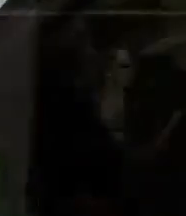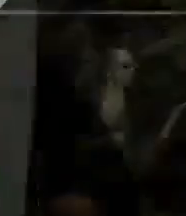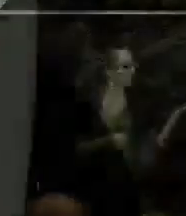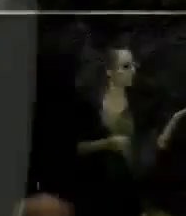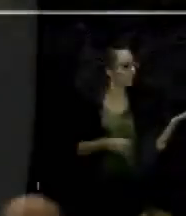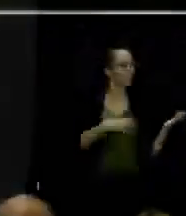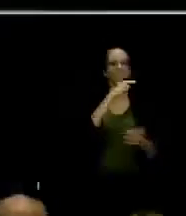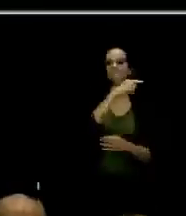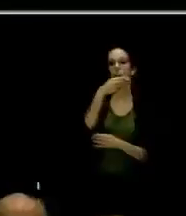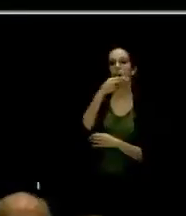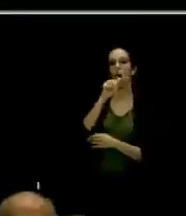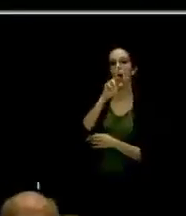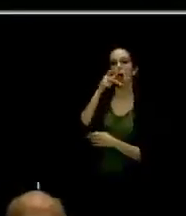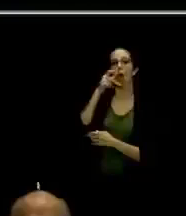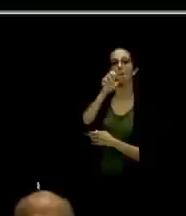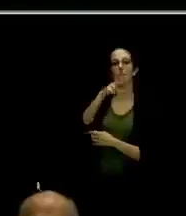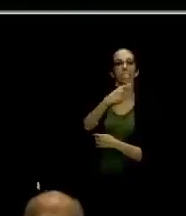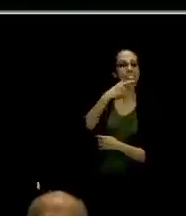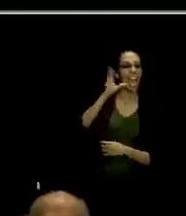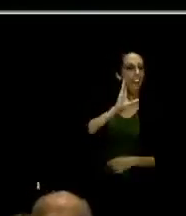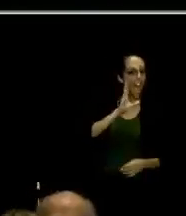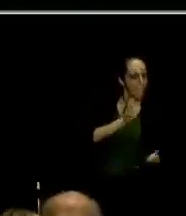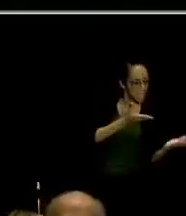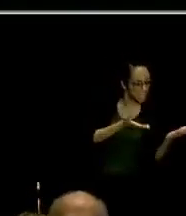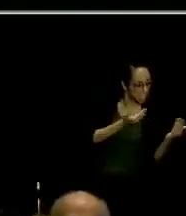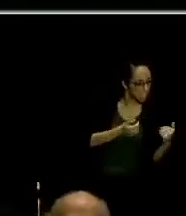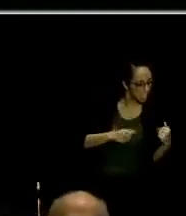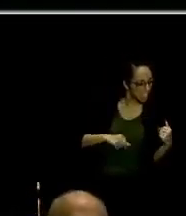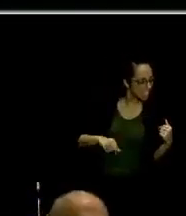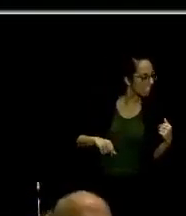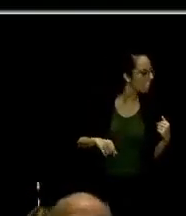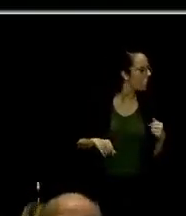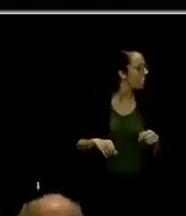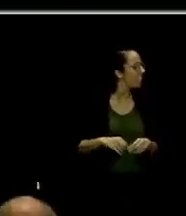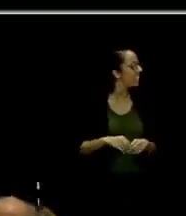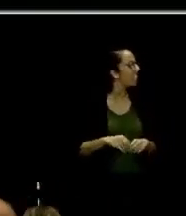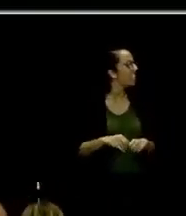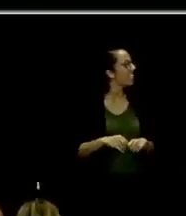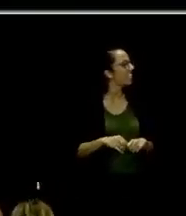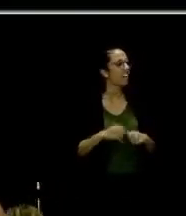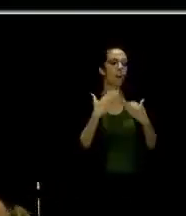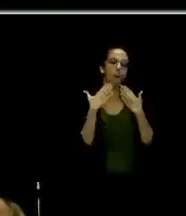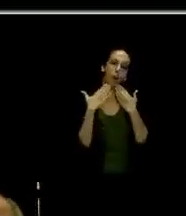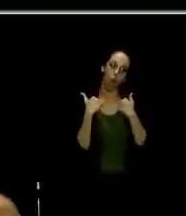This is Harper. Harper, say hi. Say hi.